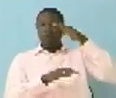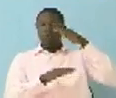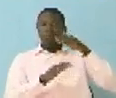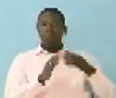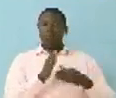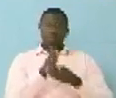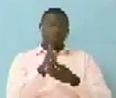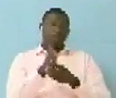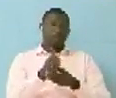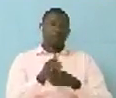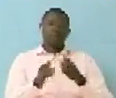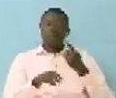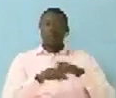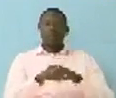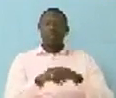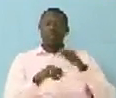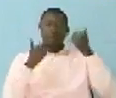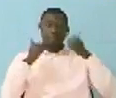was not appointed yet.